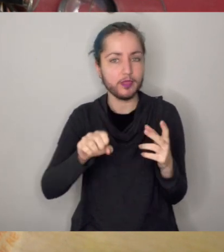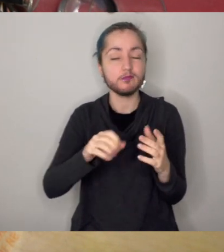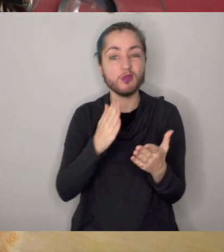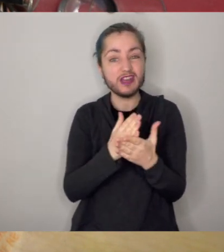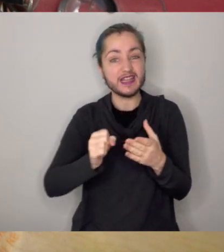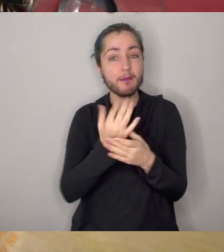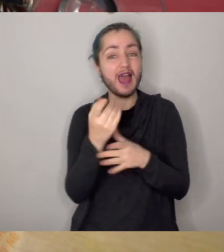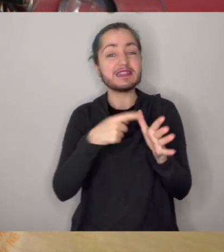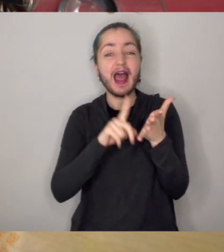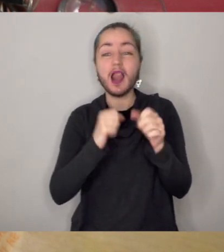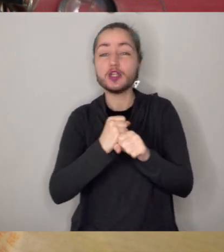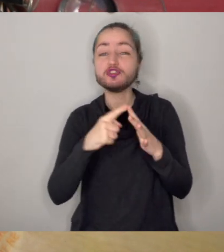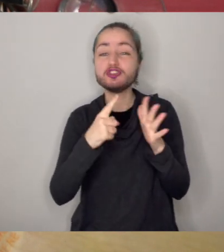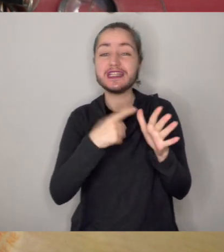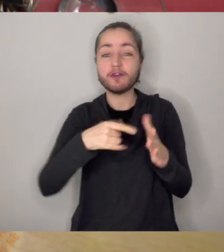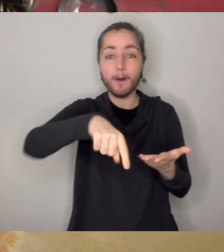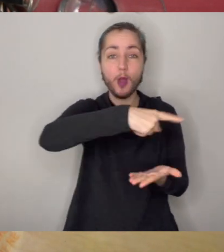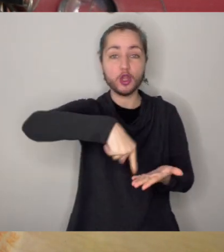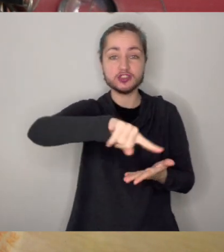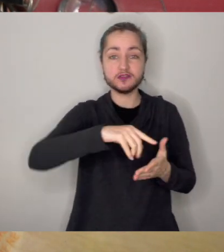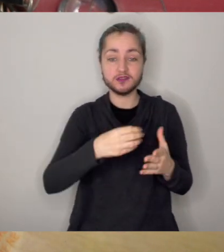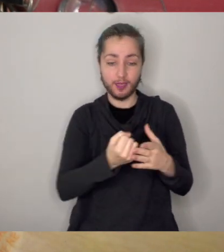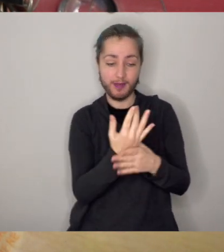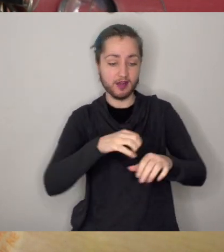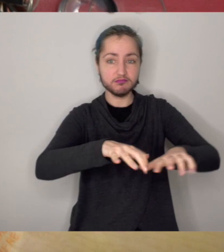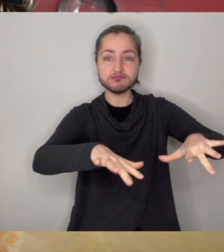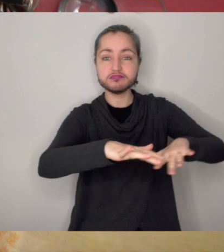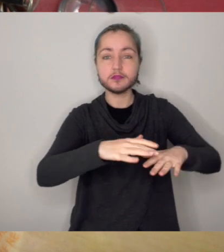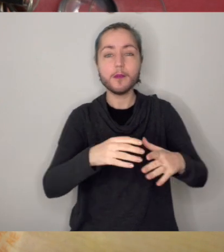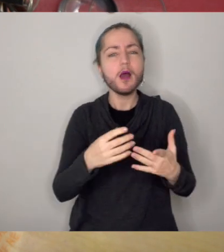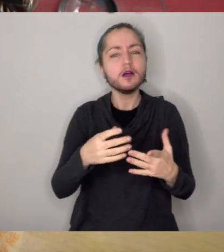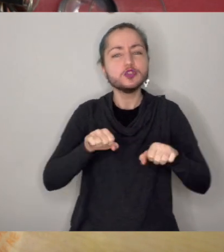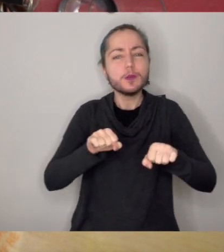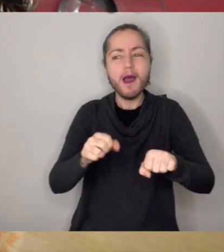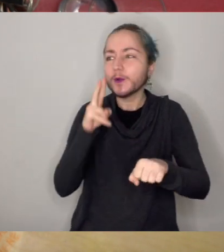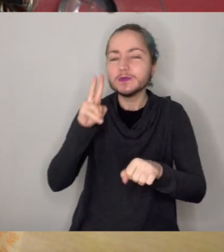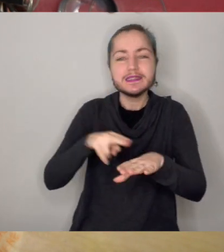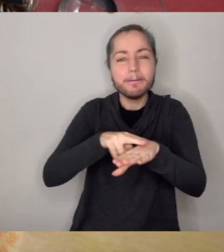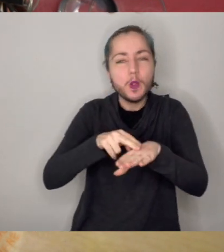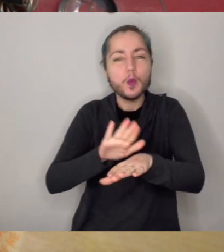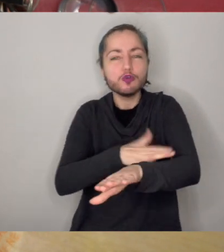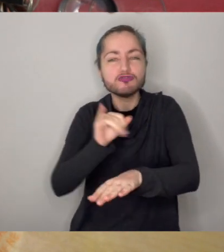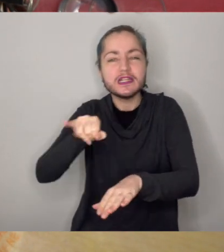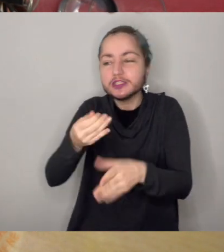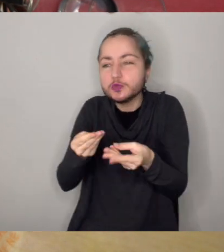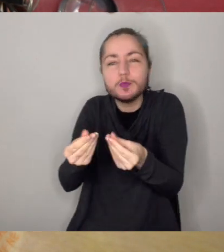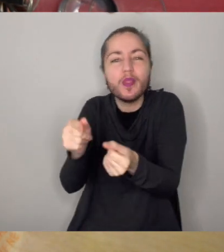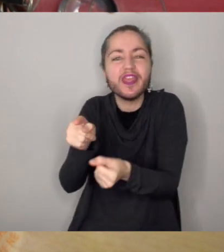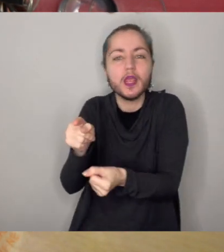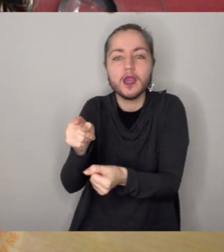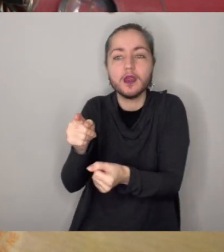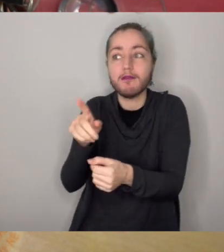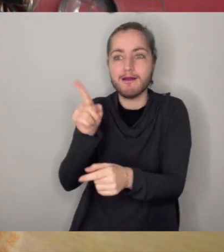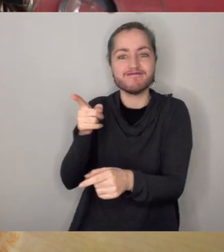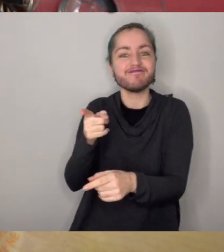varieties, which actually is algae from ponds. If you see like those blue smoothies in Tesco